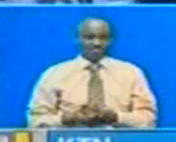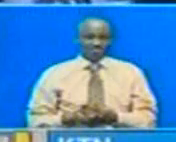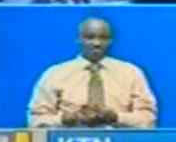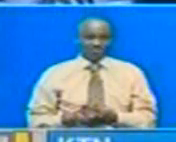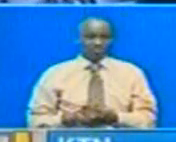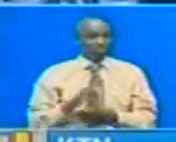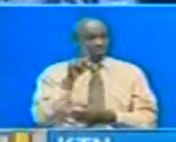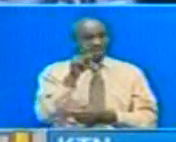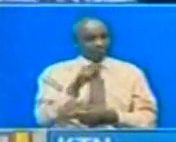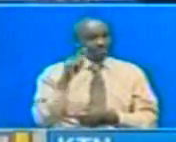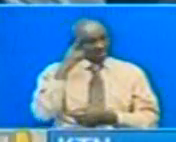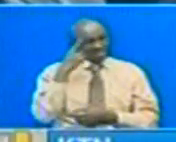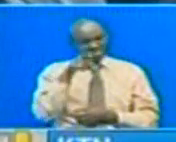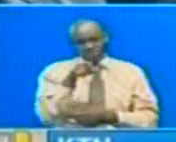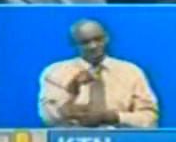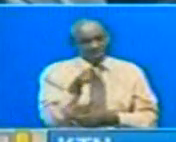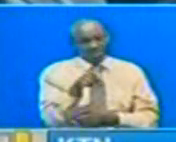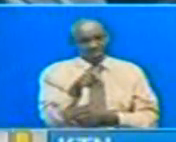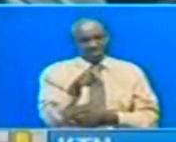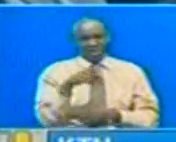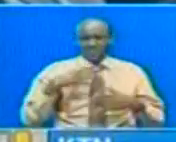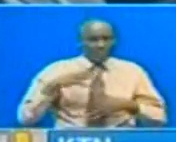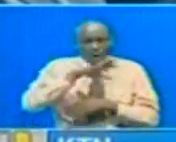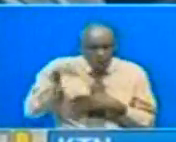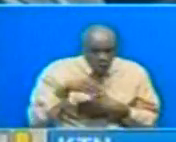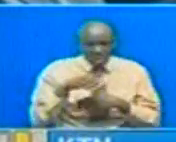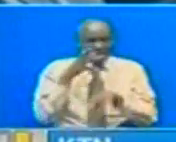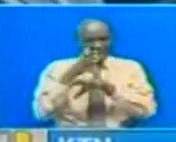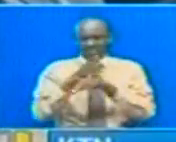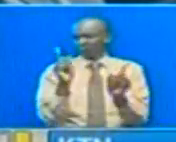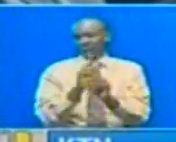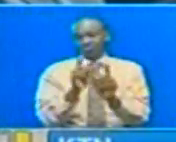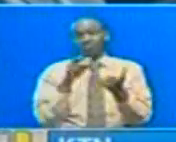And therefore, it cannot be that every one of them is lying.